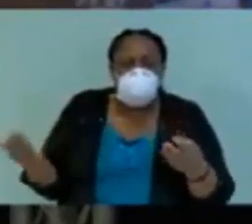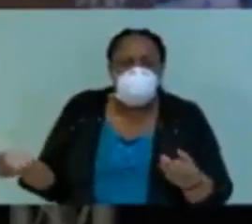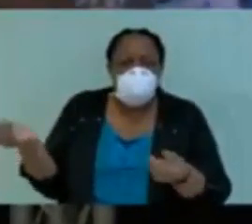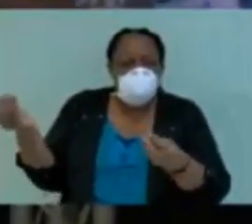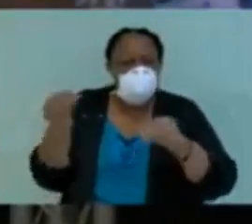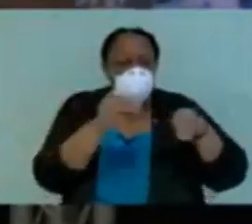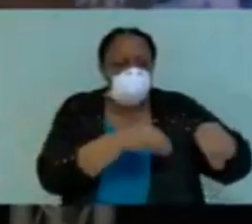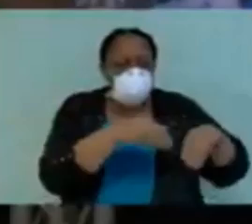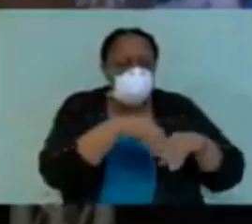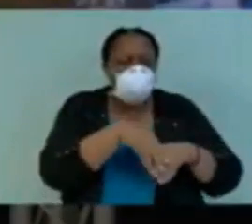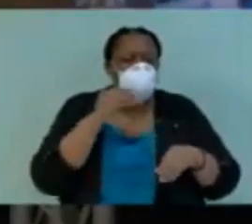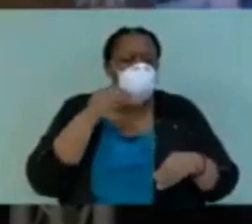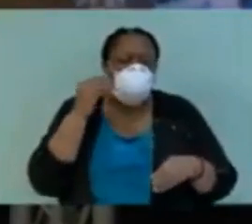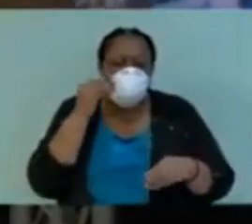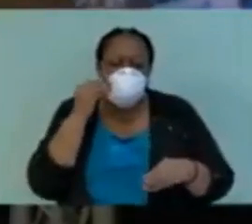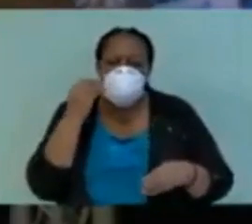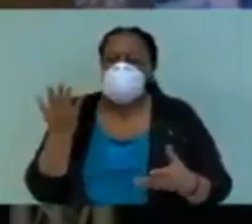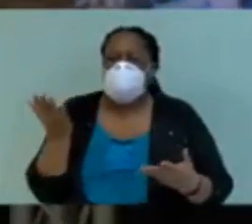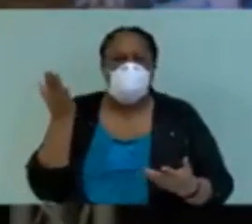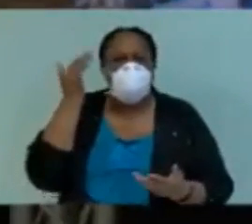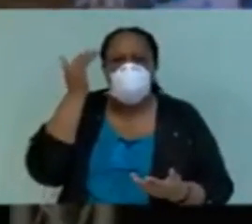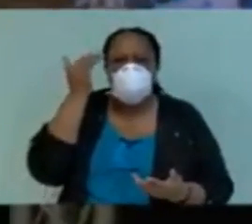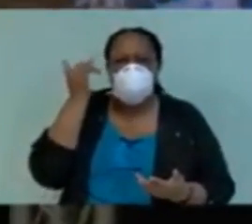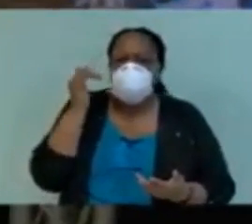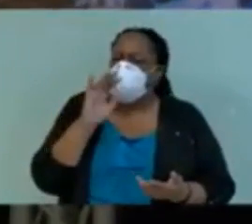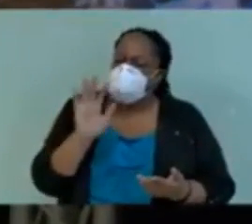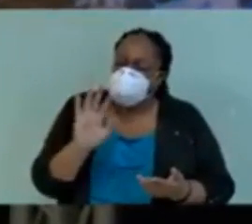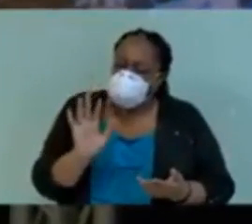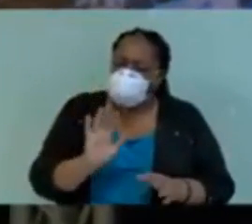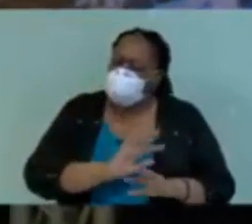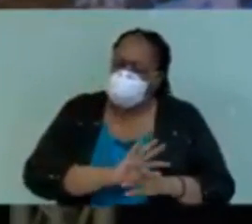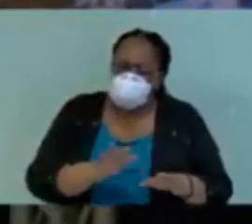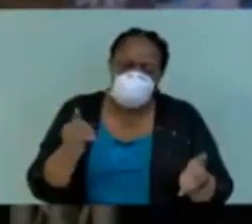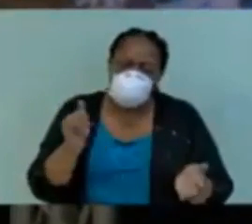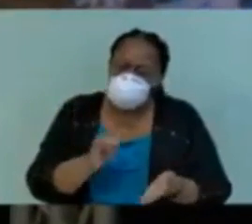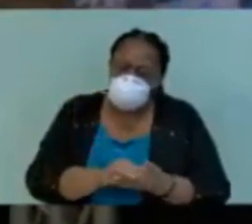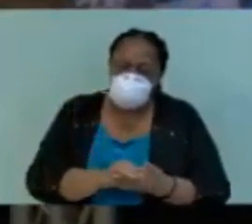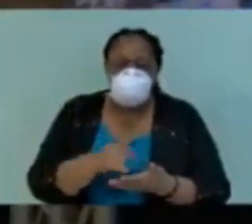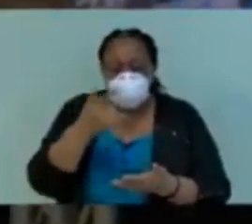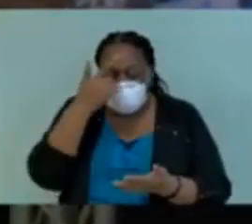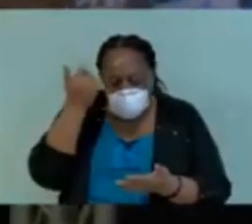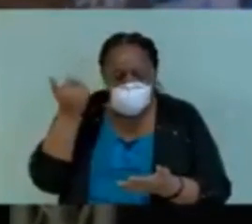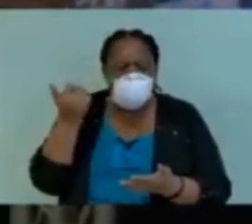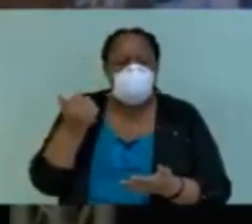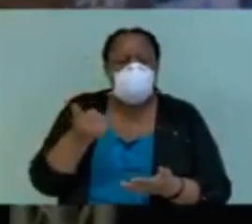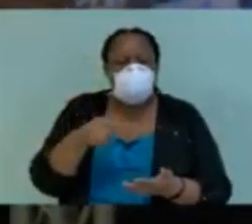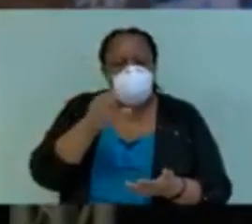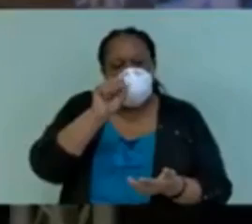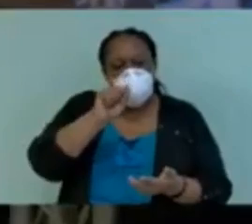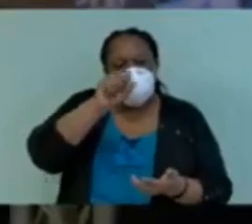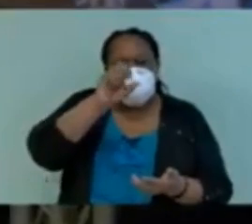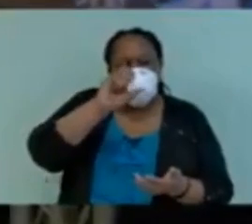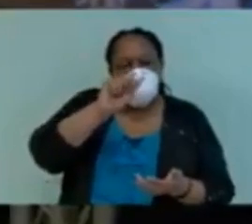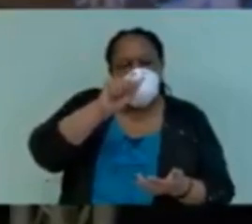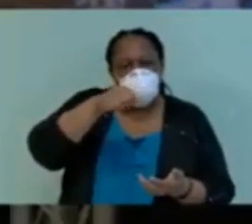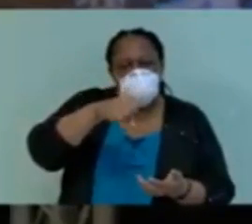and other essential providers, the long lines at these establishments have significantly